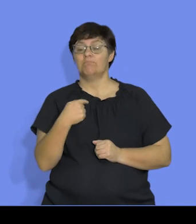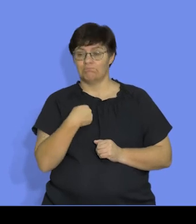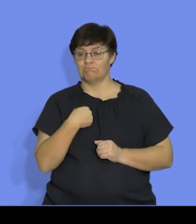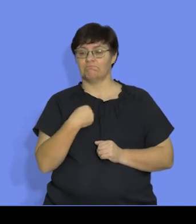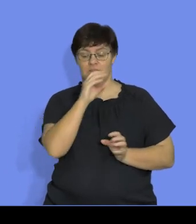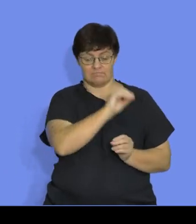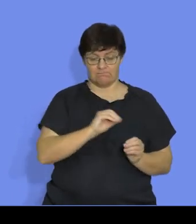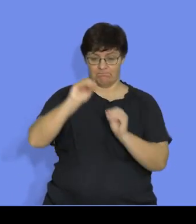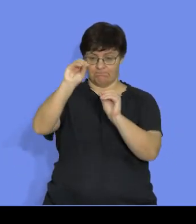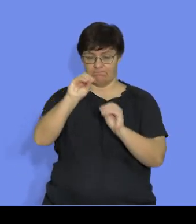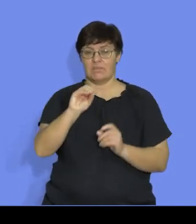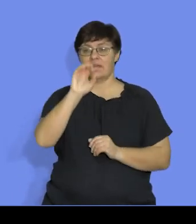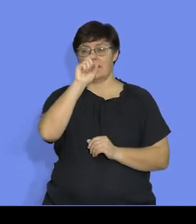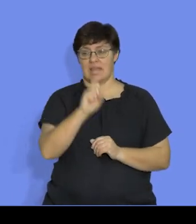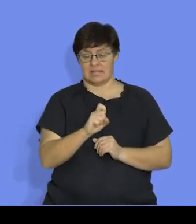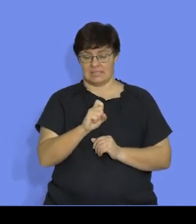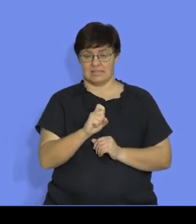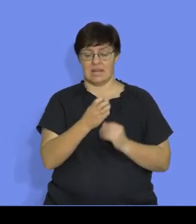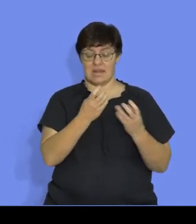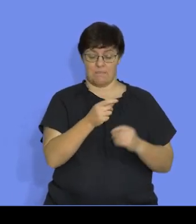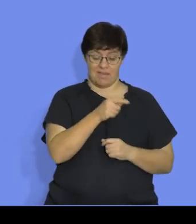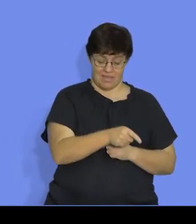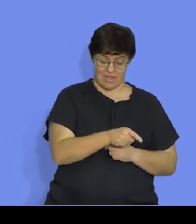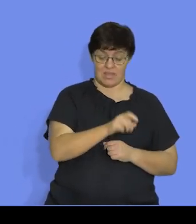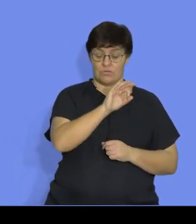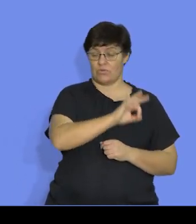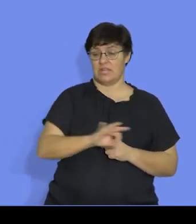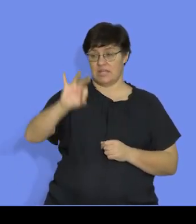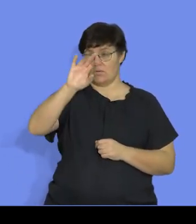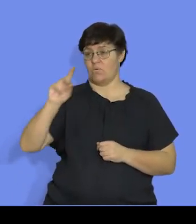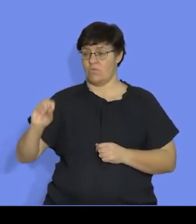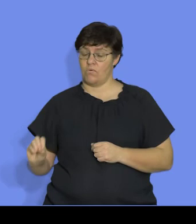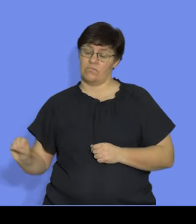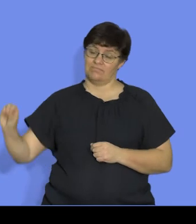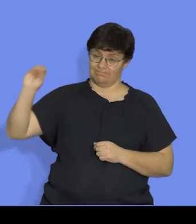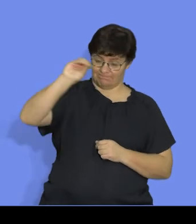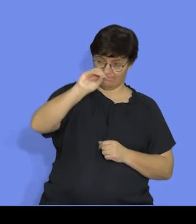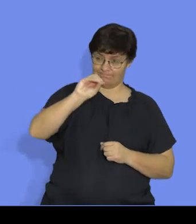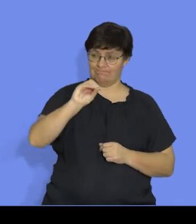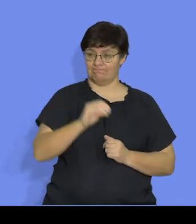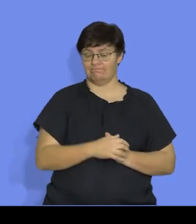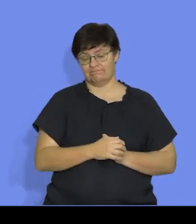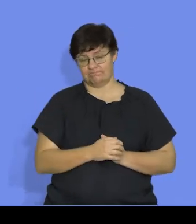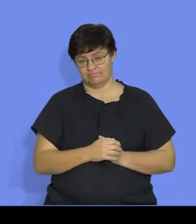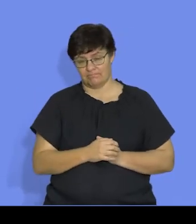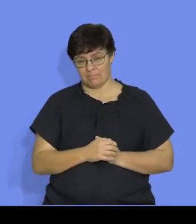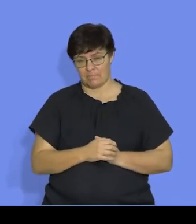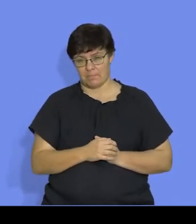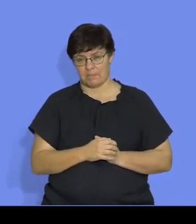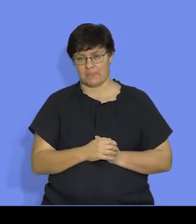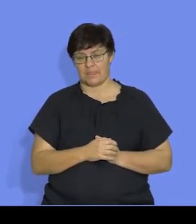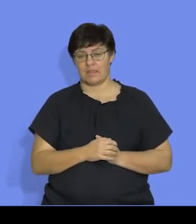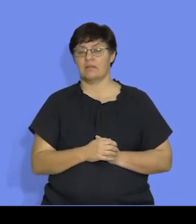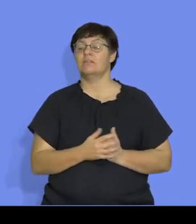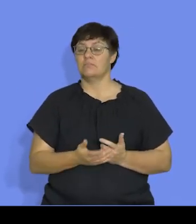actually substituting in the respective x values, as substituting in the respective x